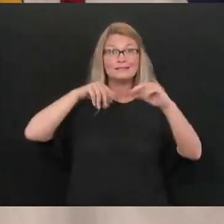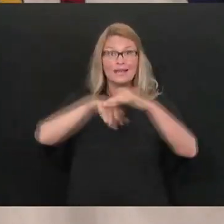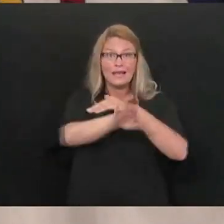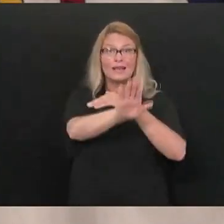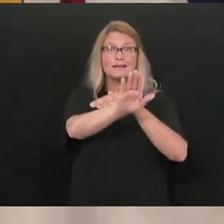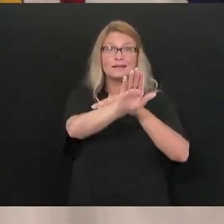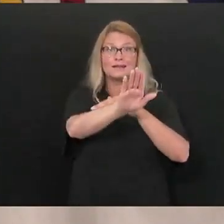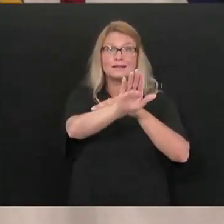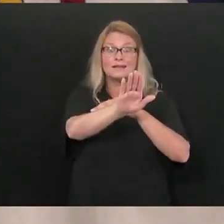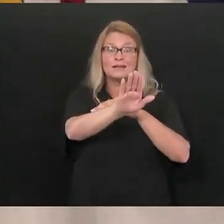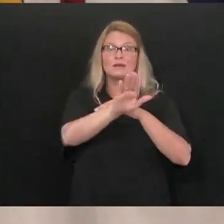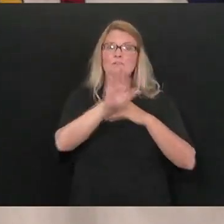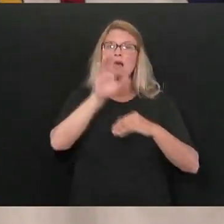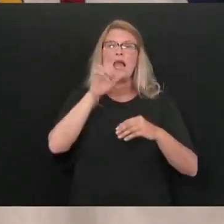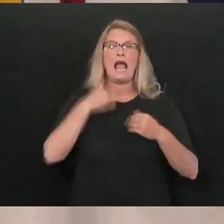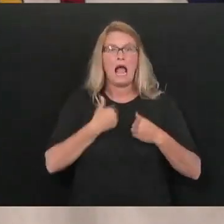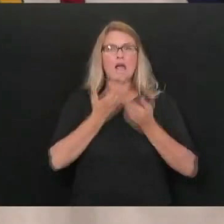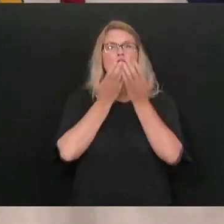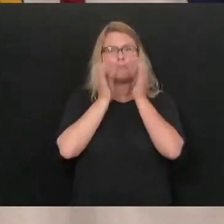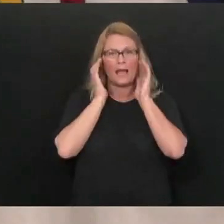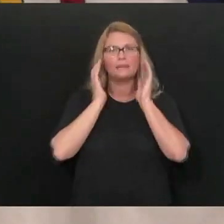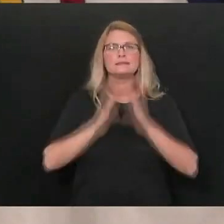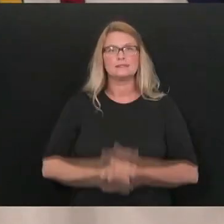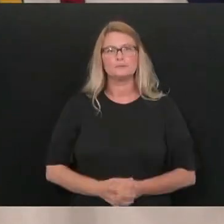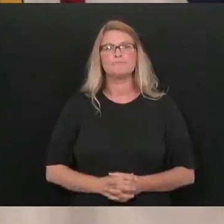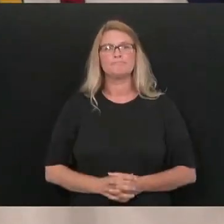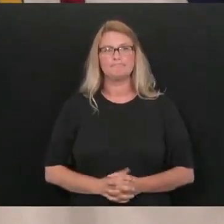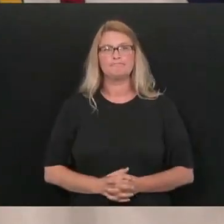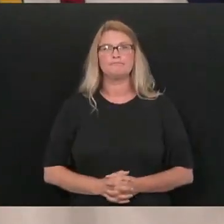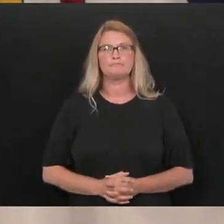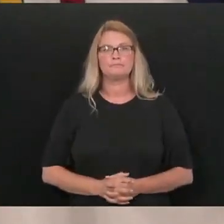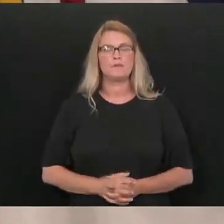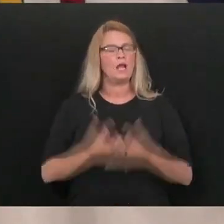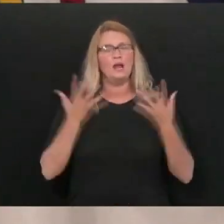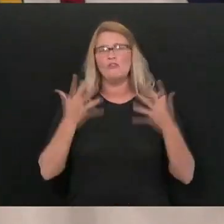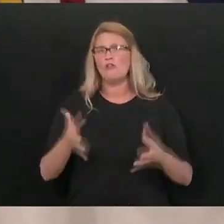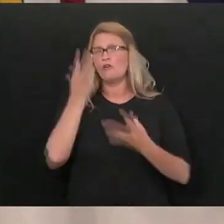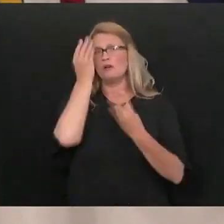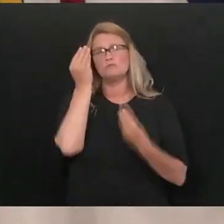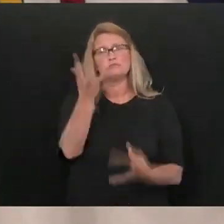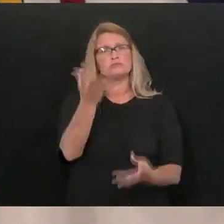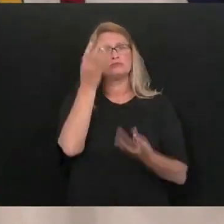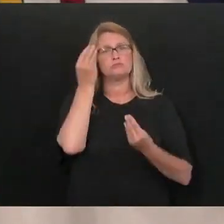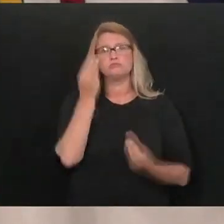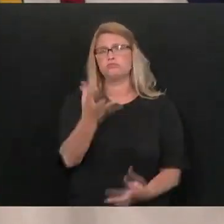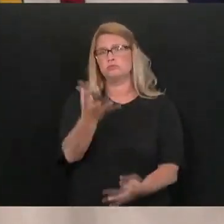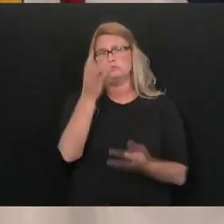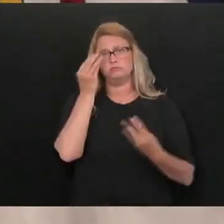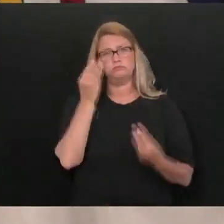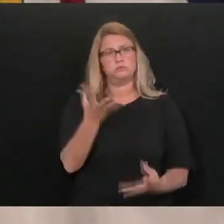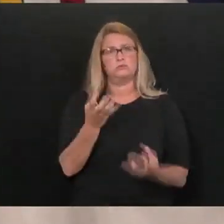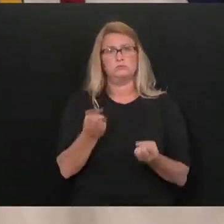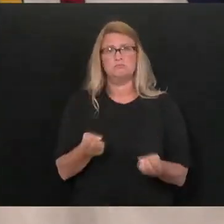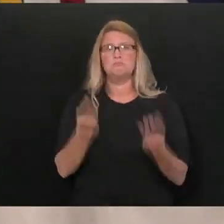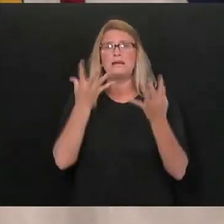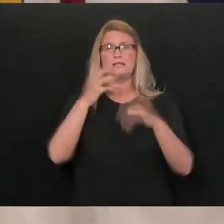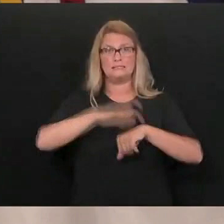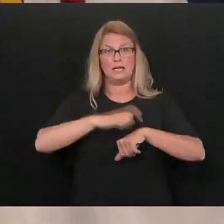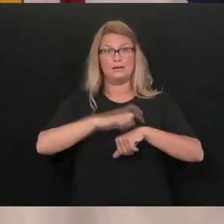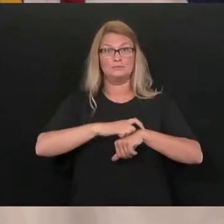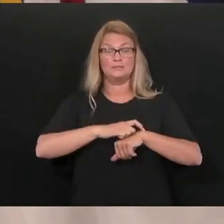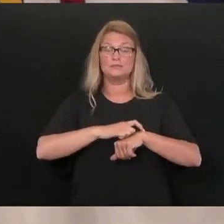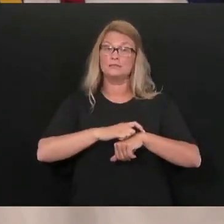building, you need to probably wear your mask. We tell you you need to, but we may have to go